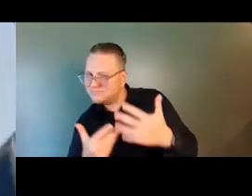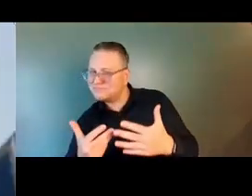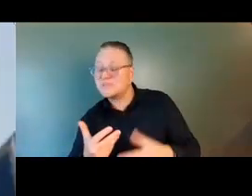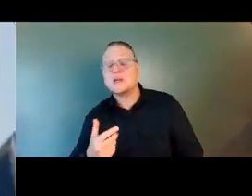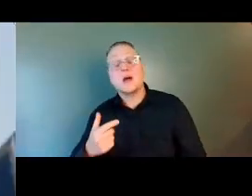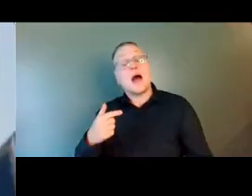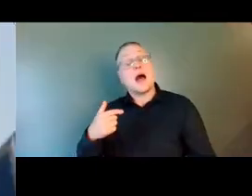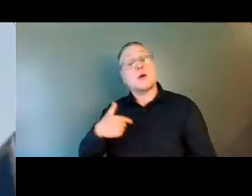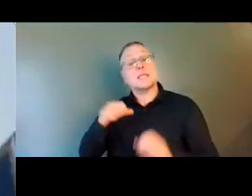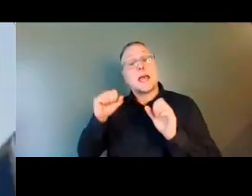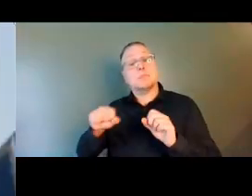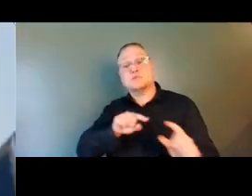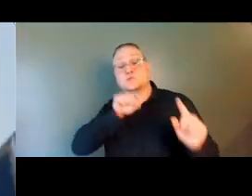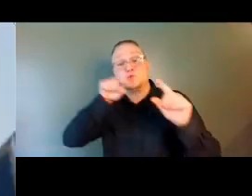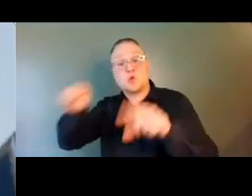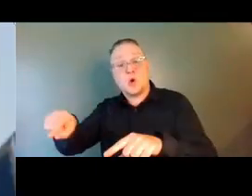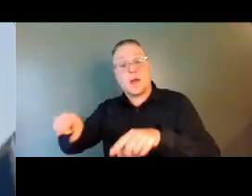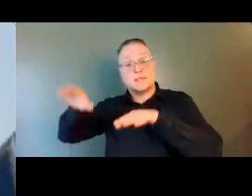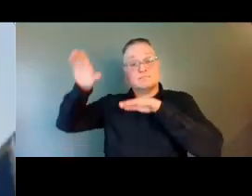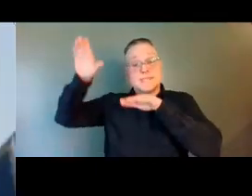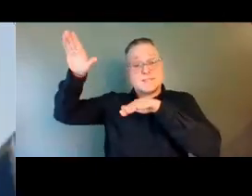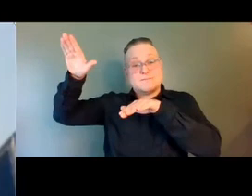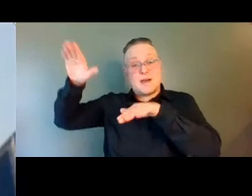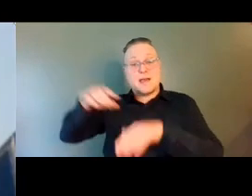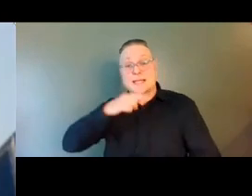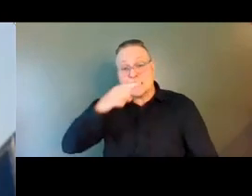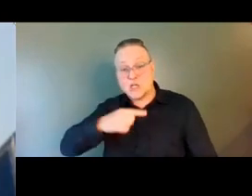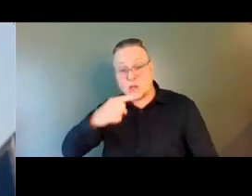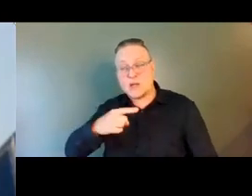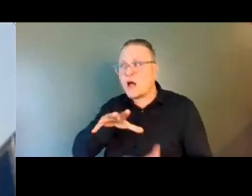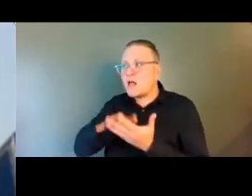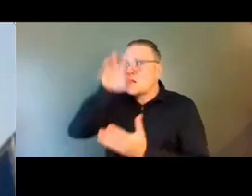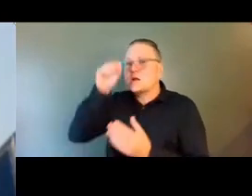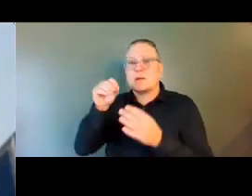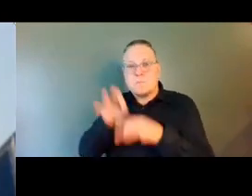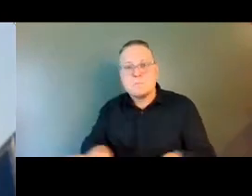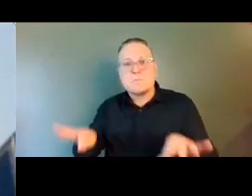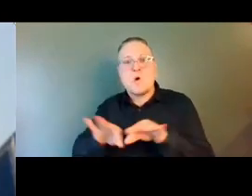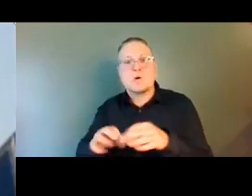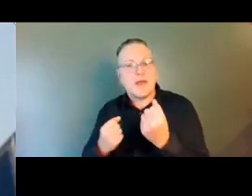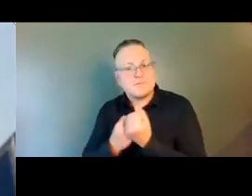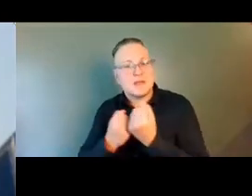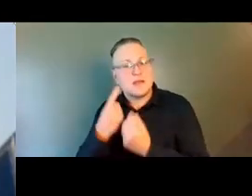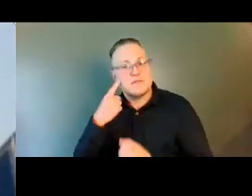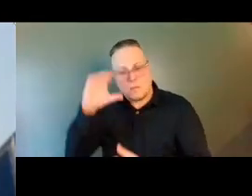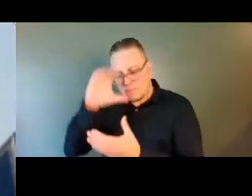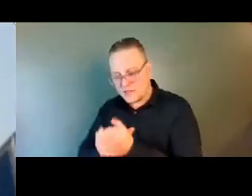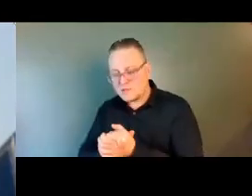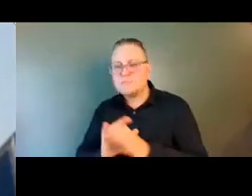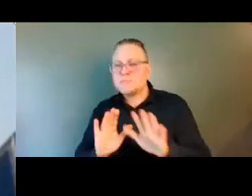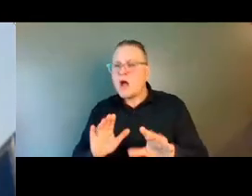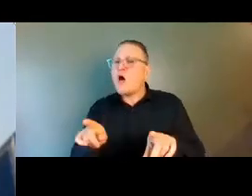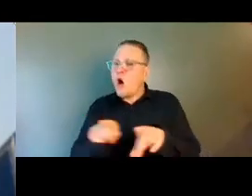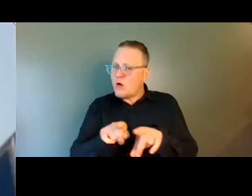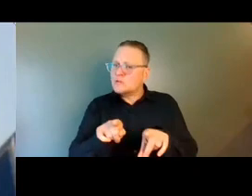legislative hearings that I learned the importance of advocating for beliefs. And I also learned that I had a